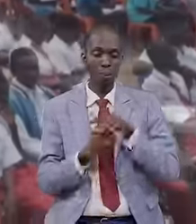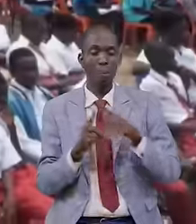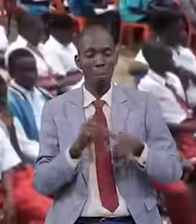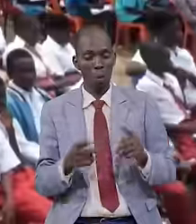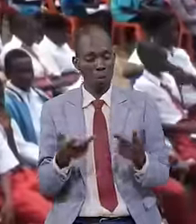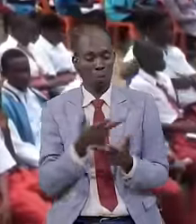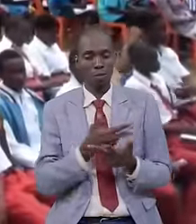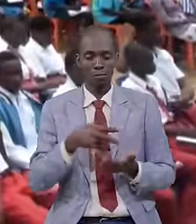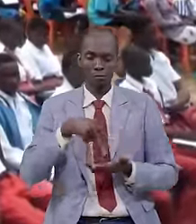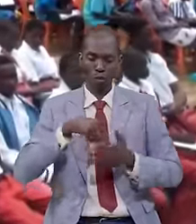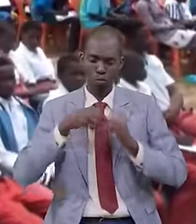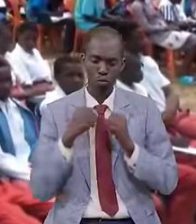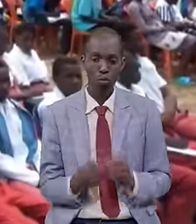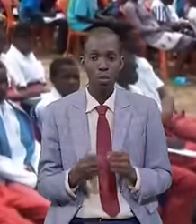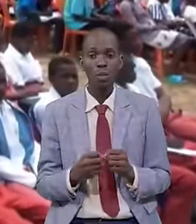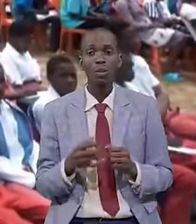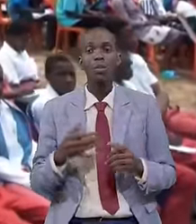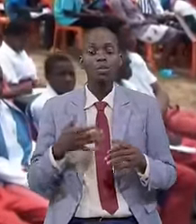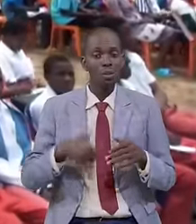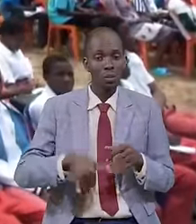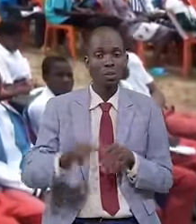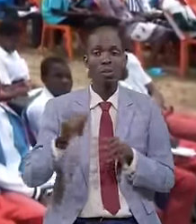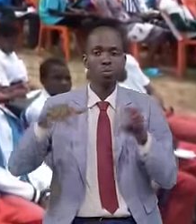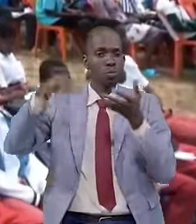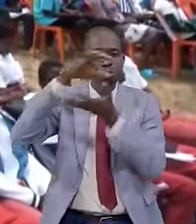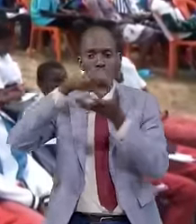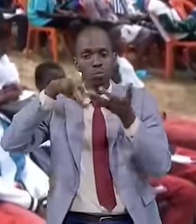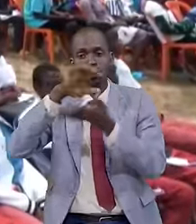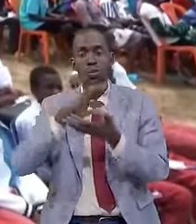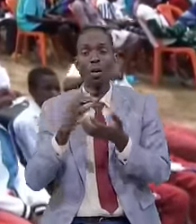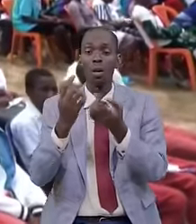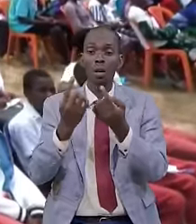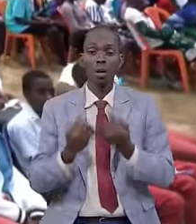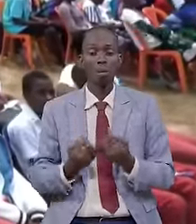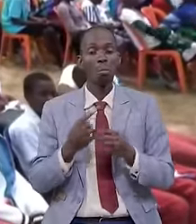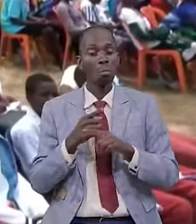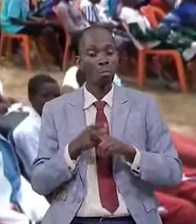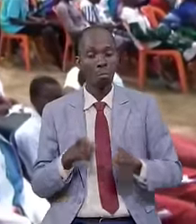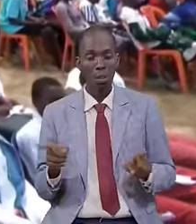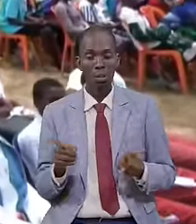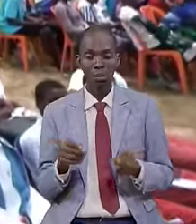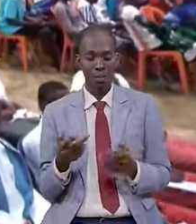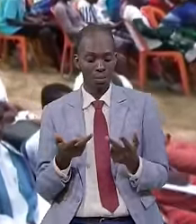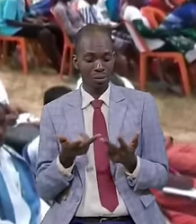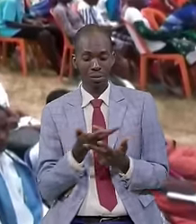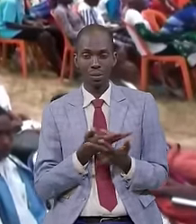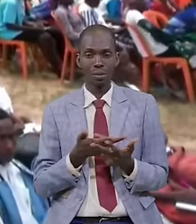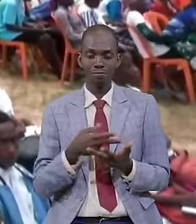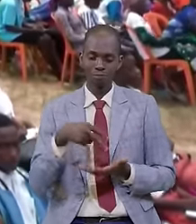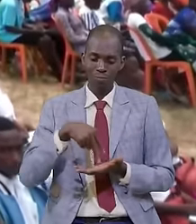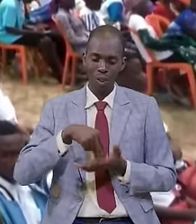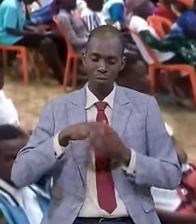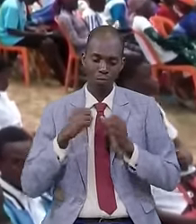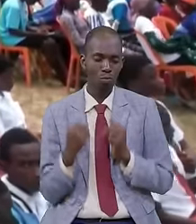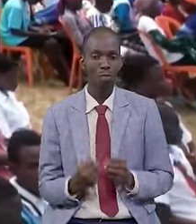stormy waves came in their lives, but they stood. And the